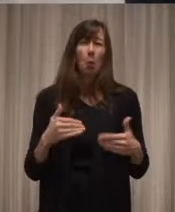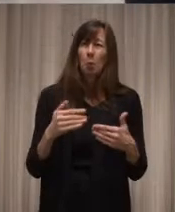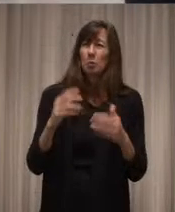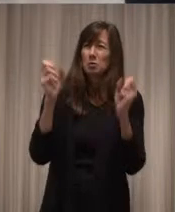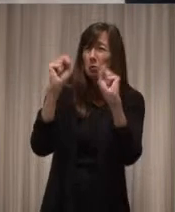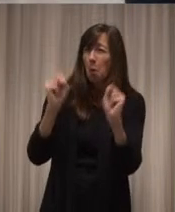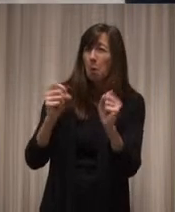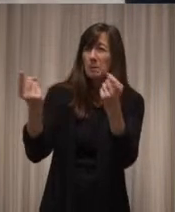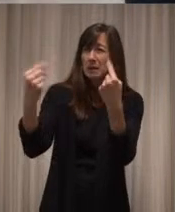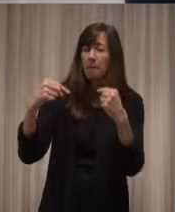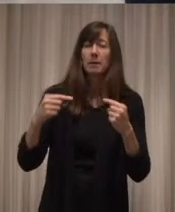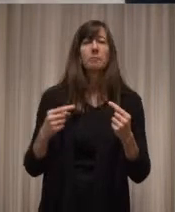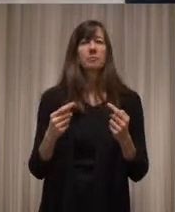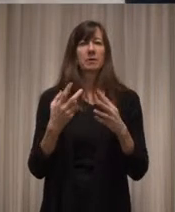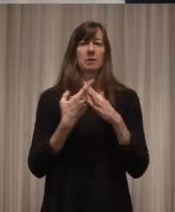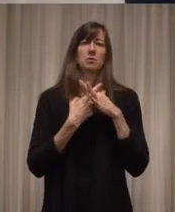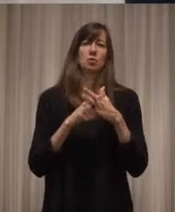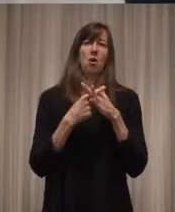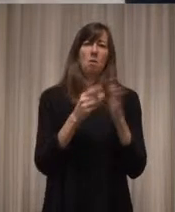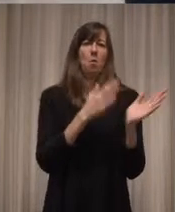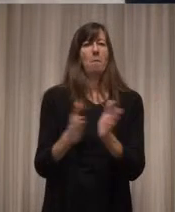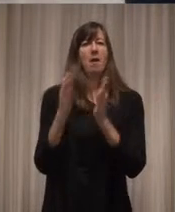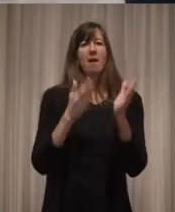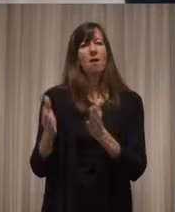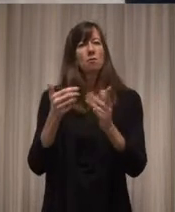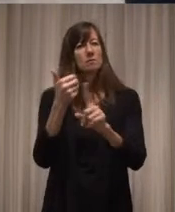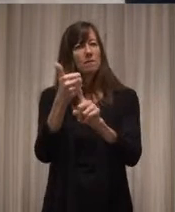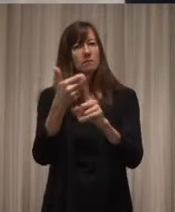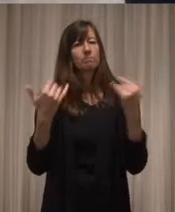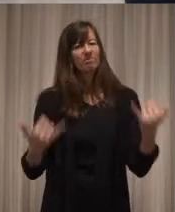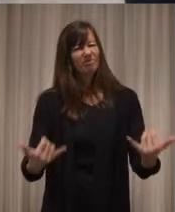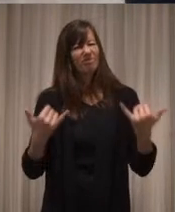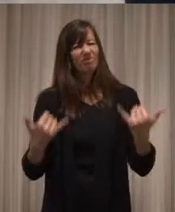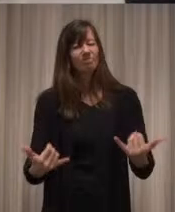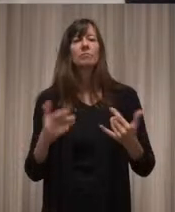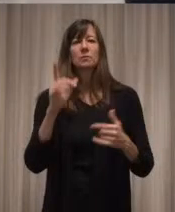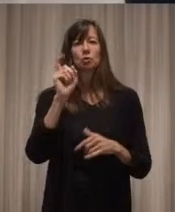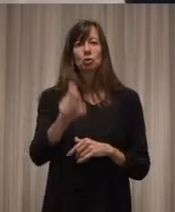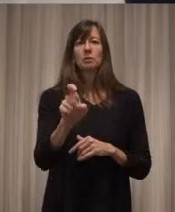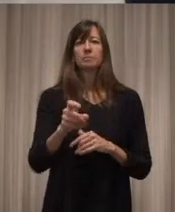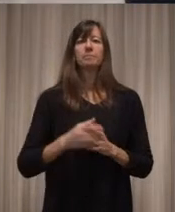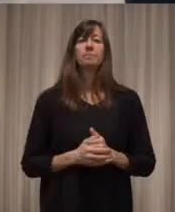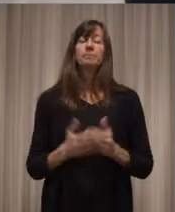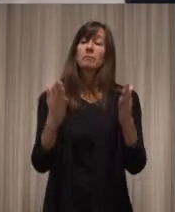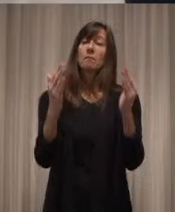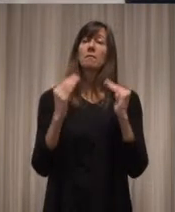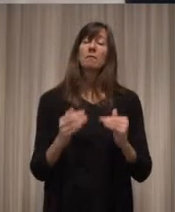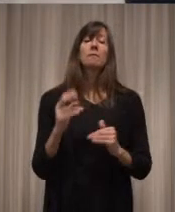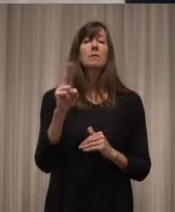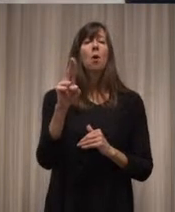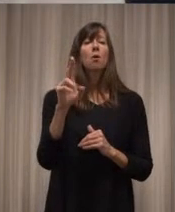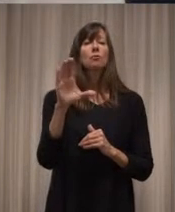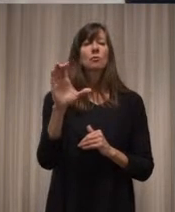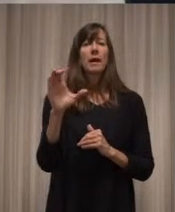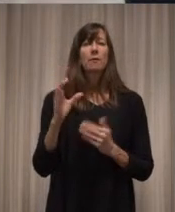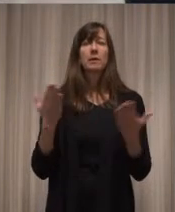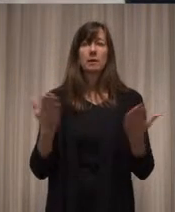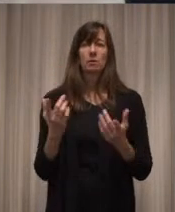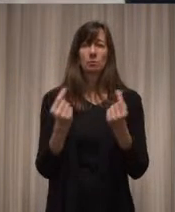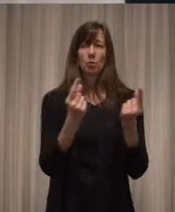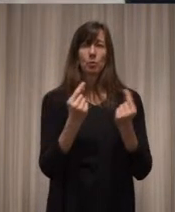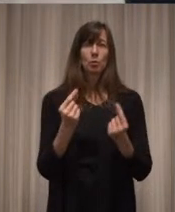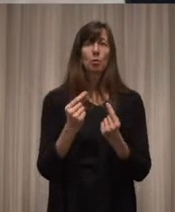preparing for that now. In terms of what we're doing at the county, our Public Works Commissioner, Tom Jackson,